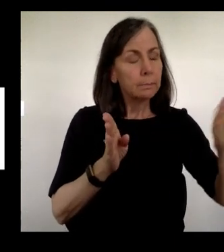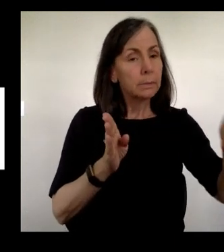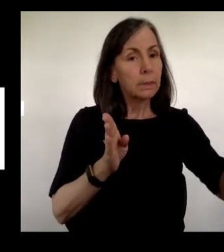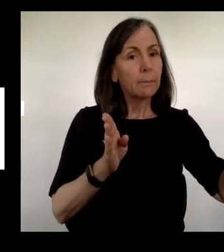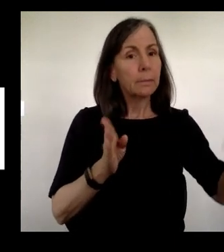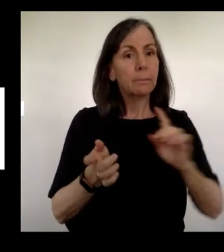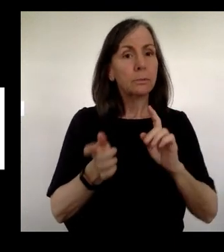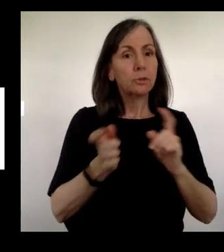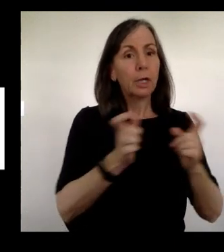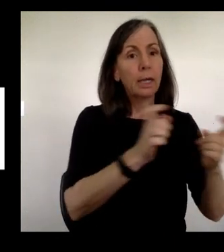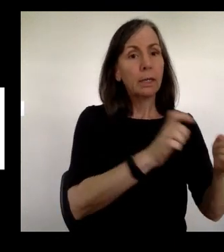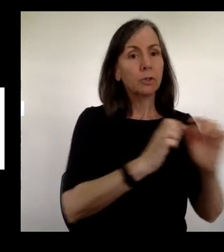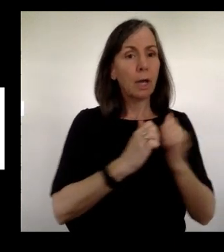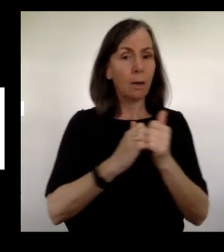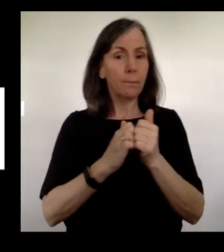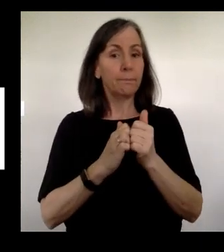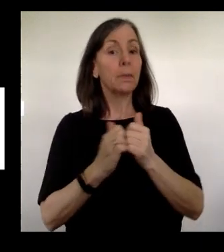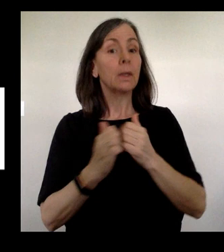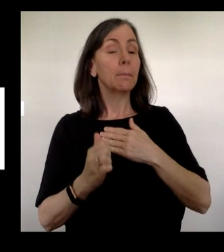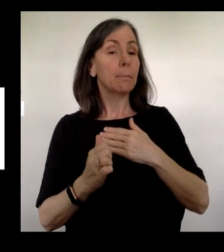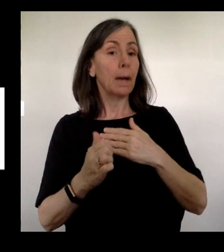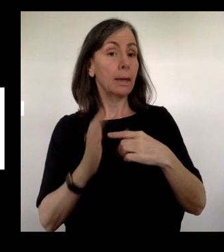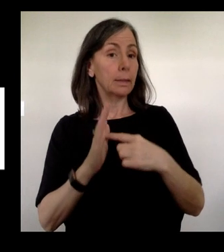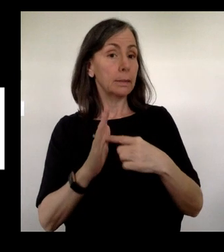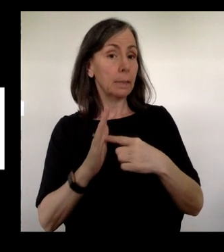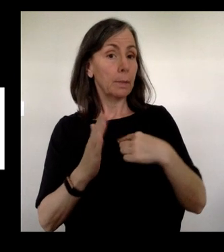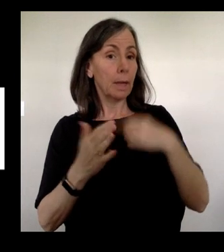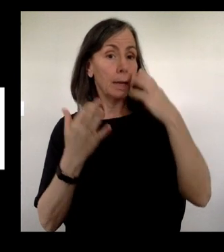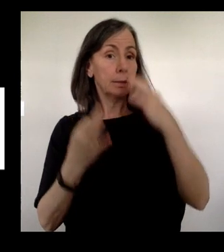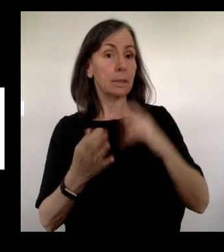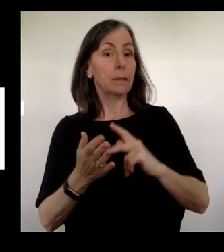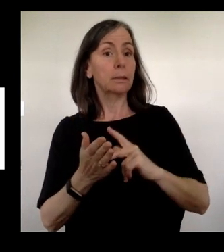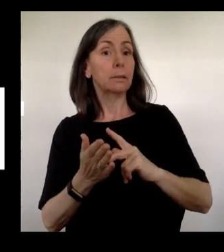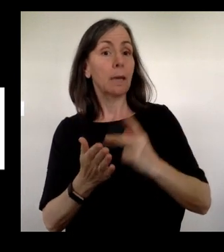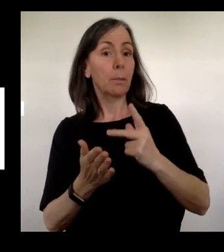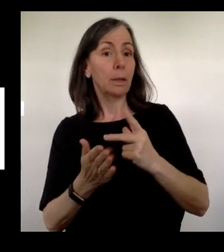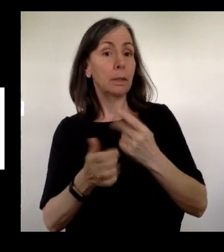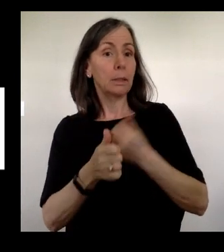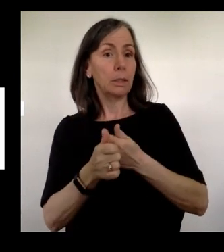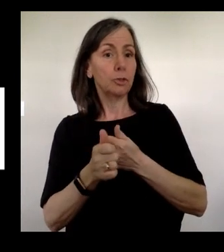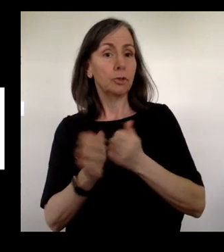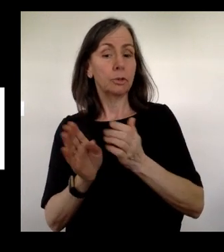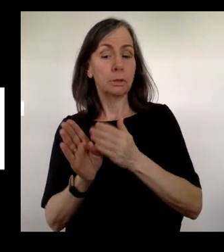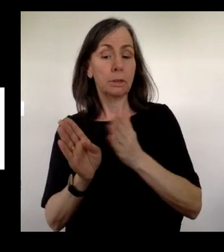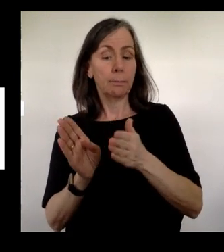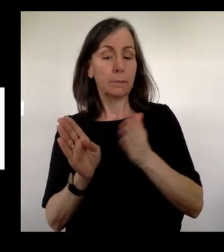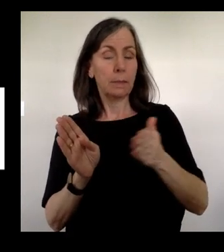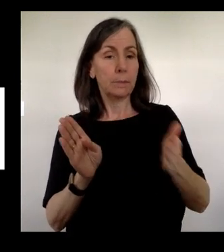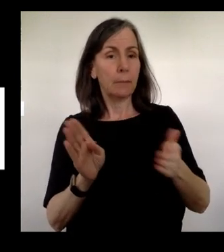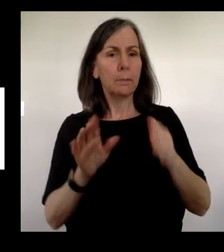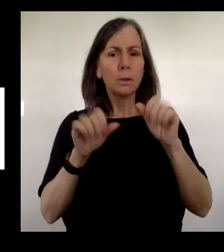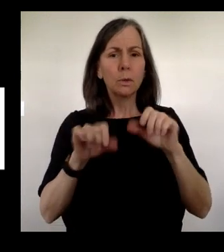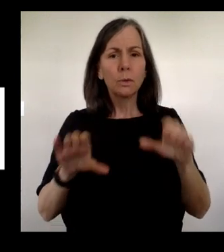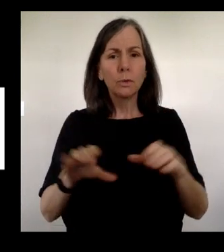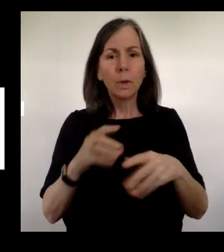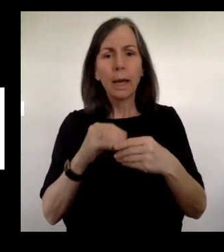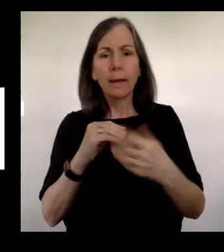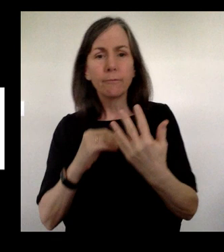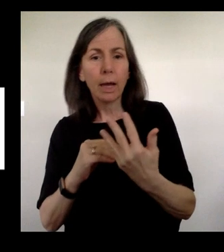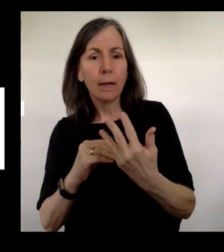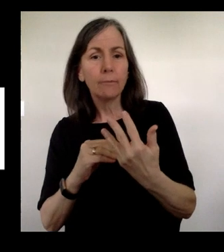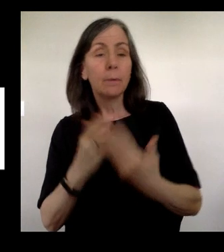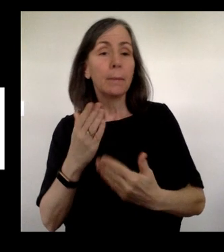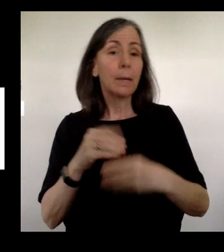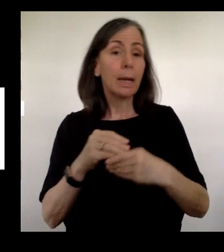In my example, I decided double each step, but you could really do whatever you want. Sometimes you might want to add 5, or maybe you'll